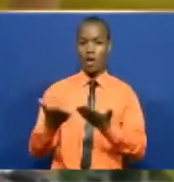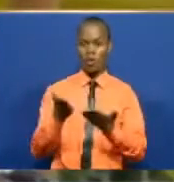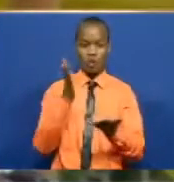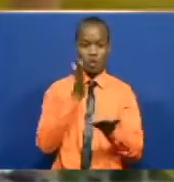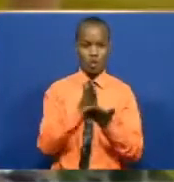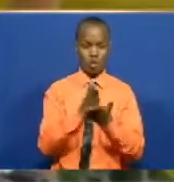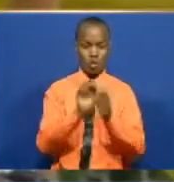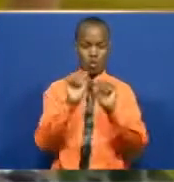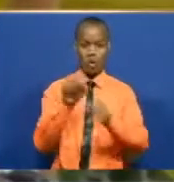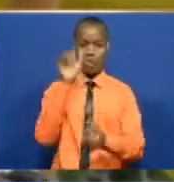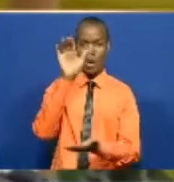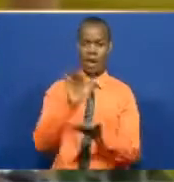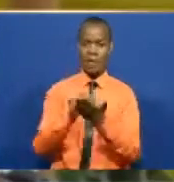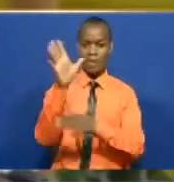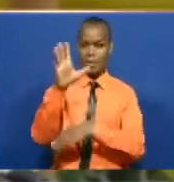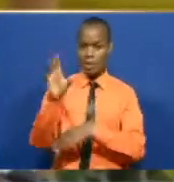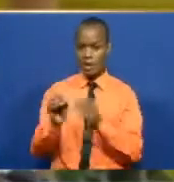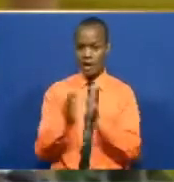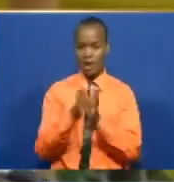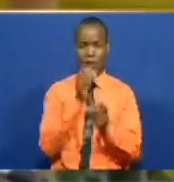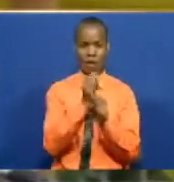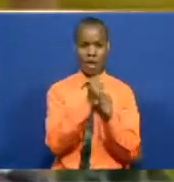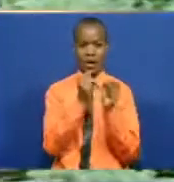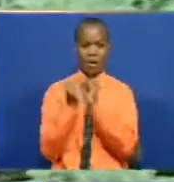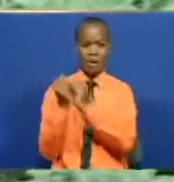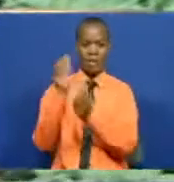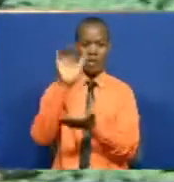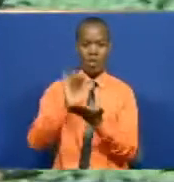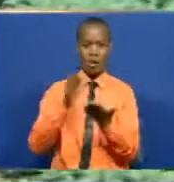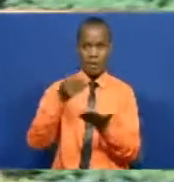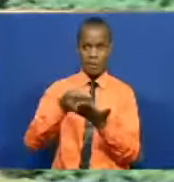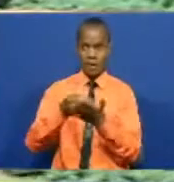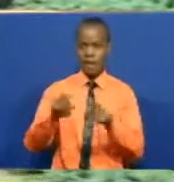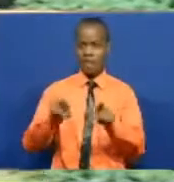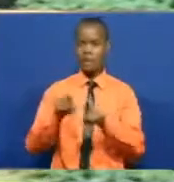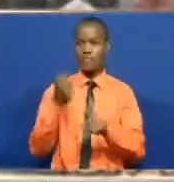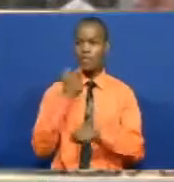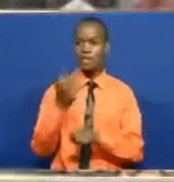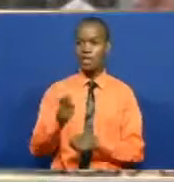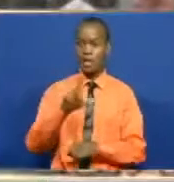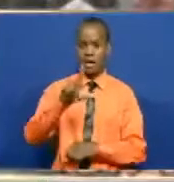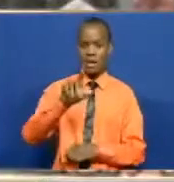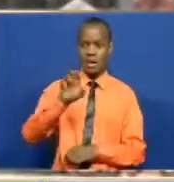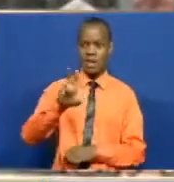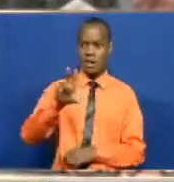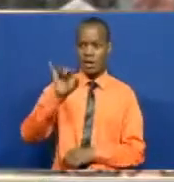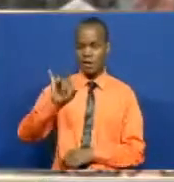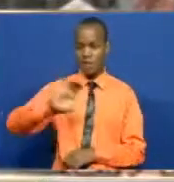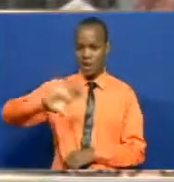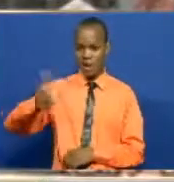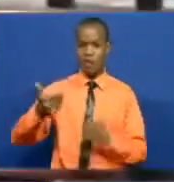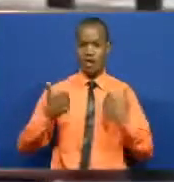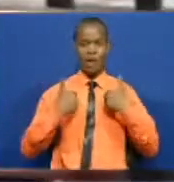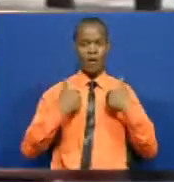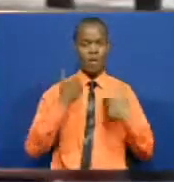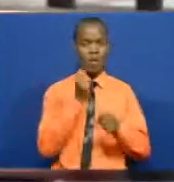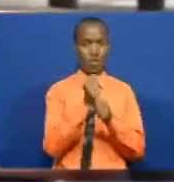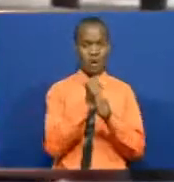these rates and how we can work together to lower the prices. He says levies introduced by counties, coupled with